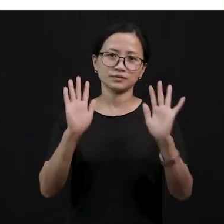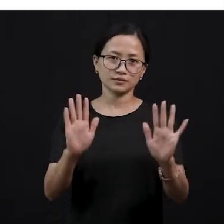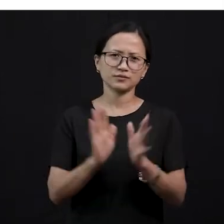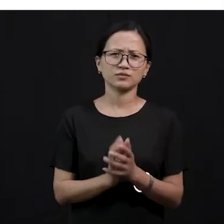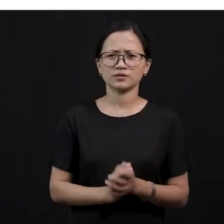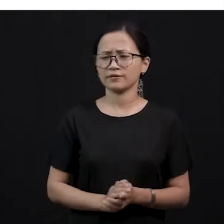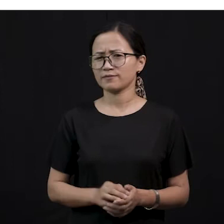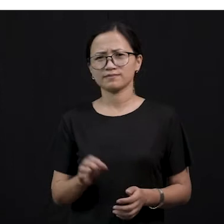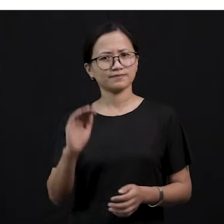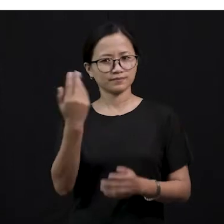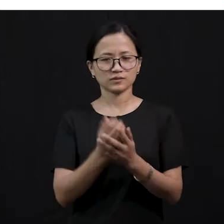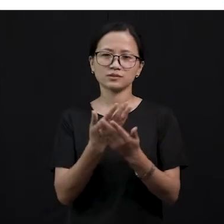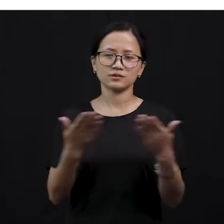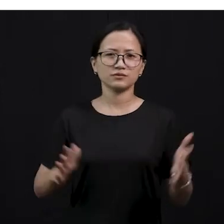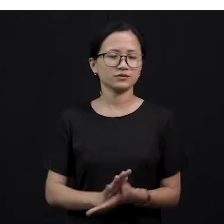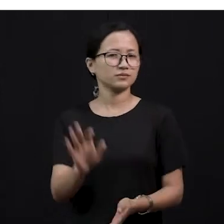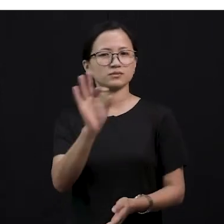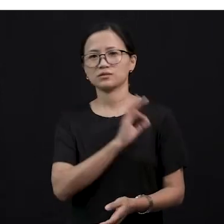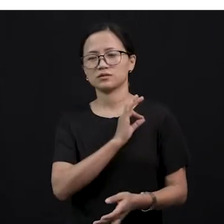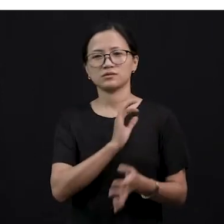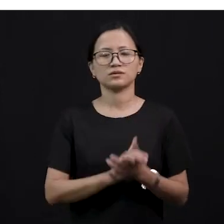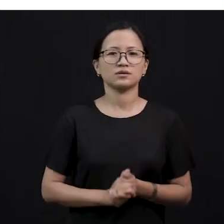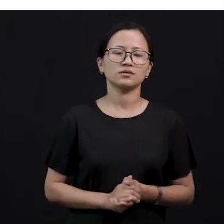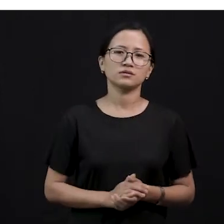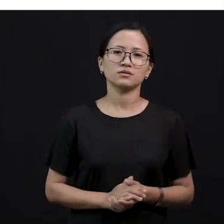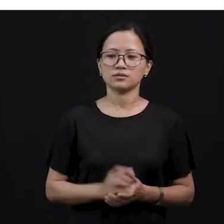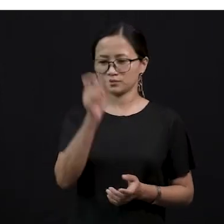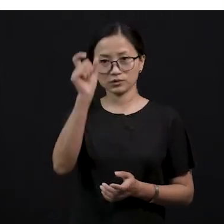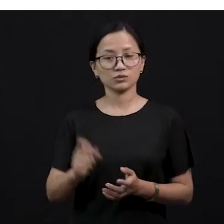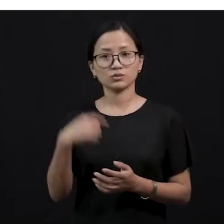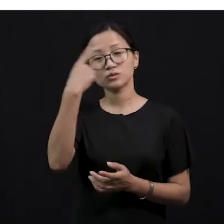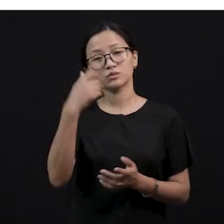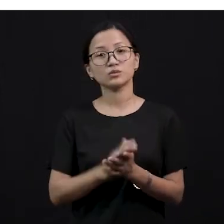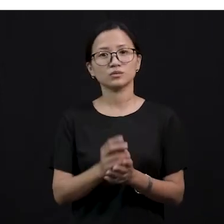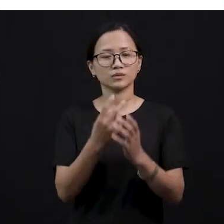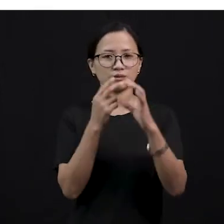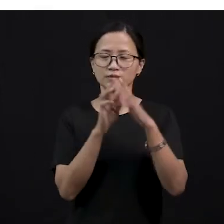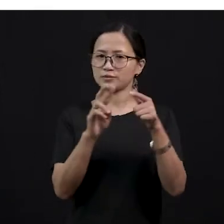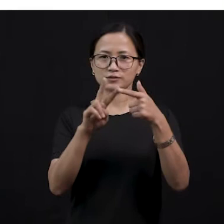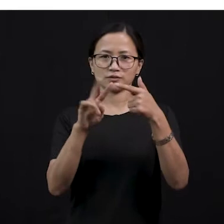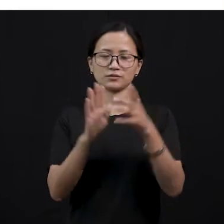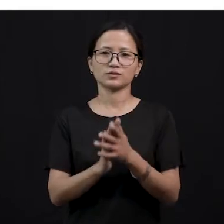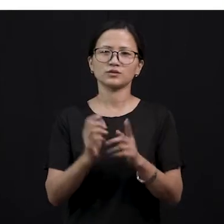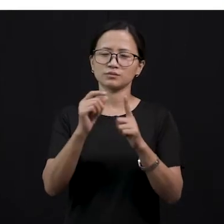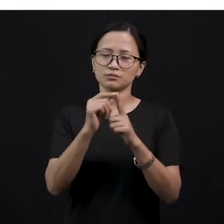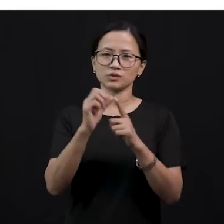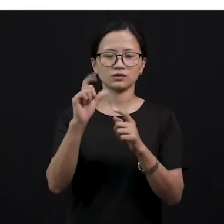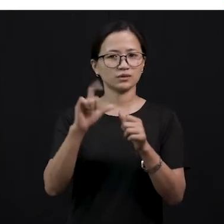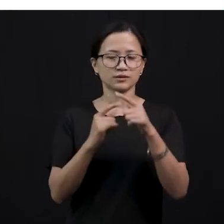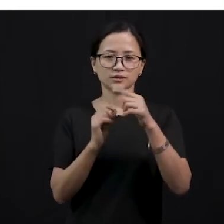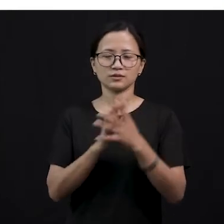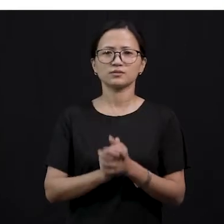is something very interesting. It really interests me because I'm a person who watches TV, the political